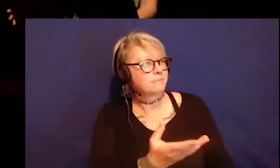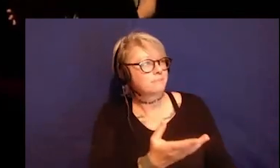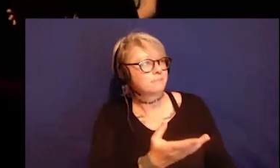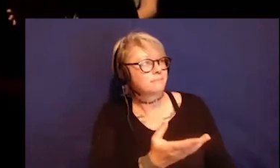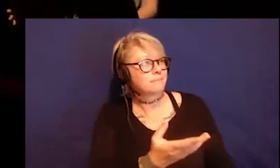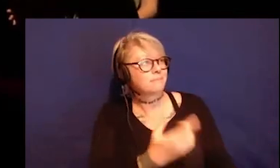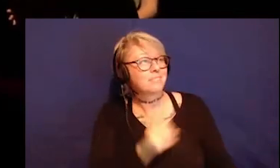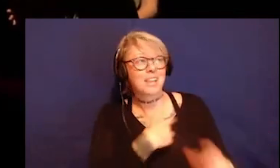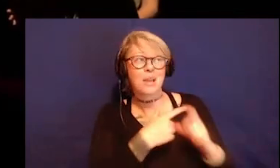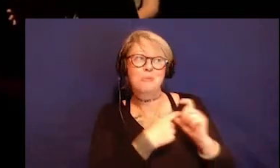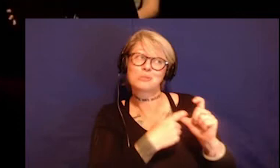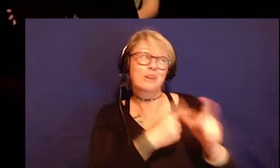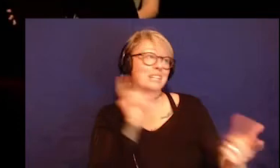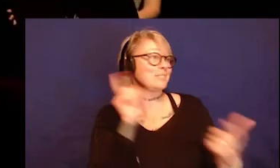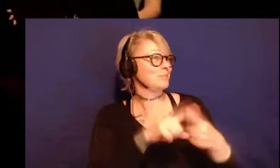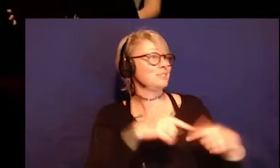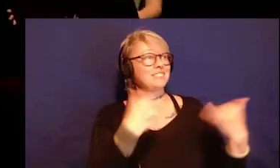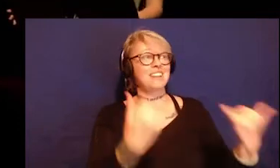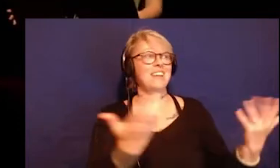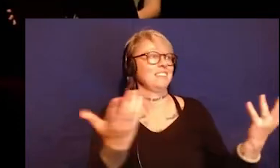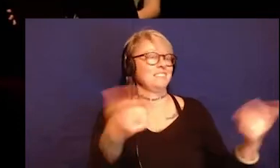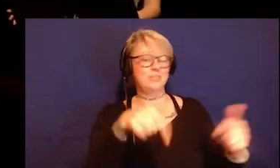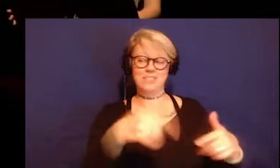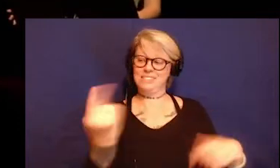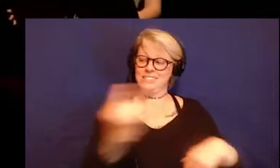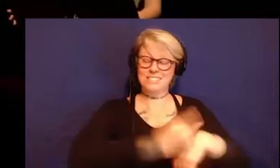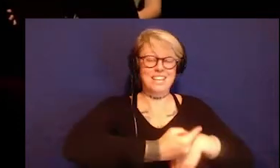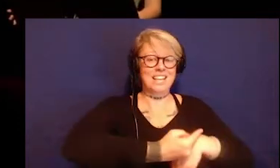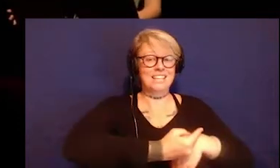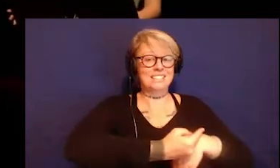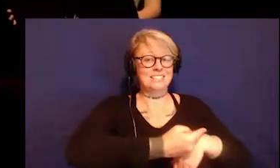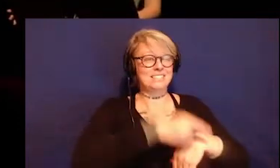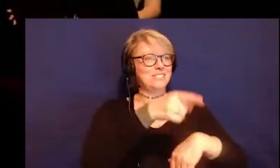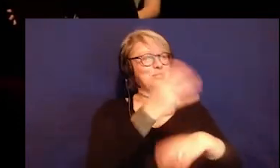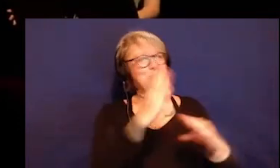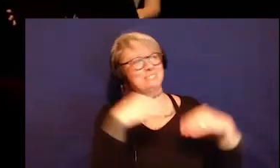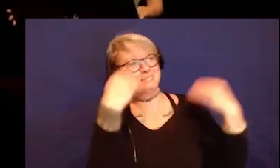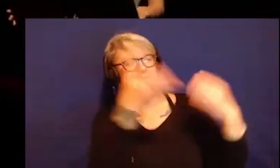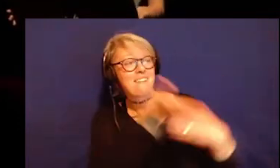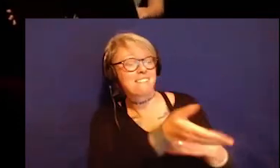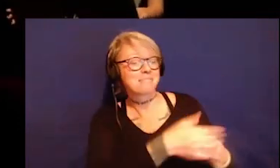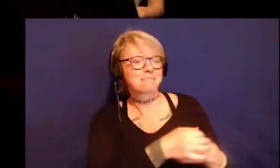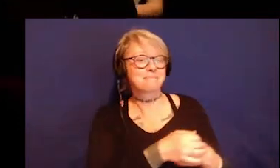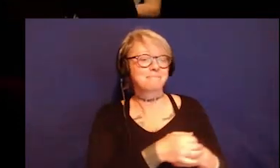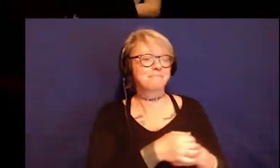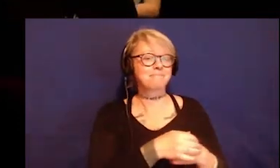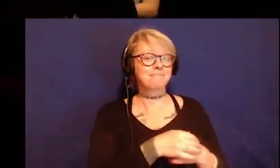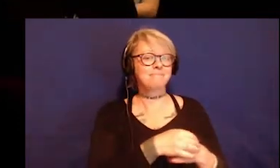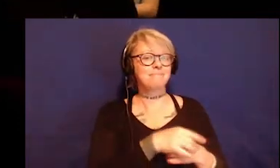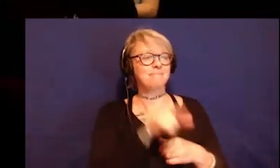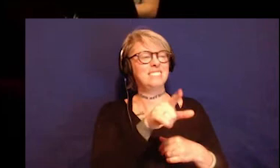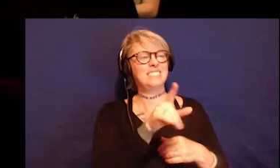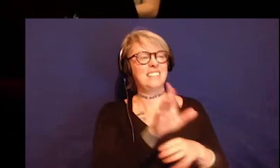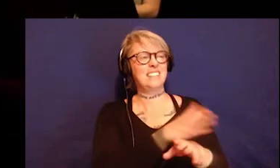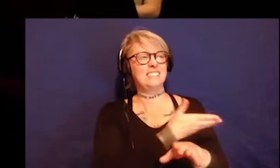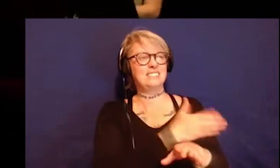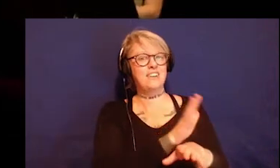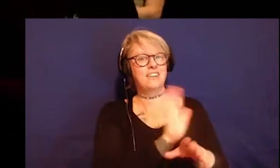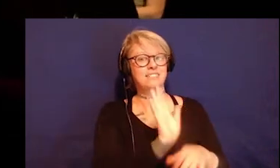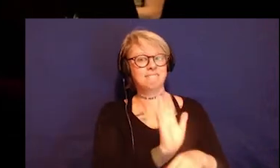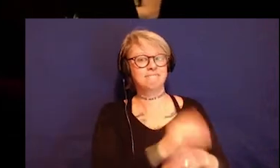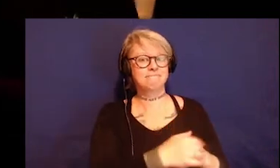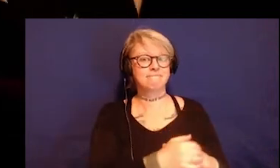I was running towards today, to this date, to your smile, to this song.